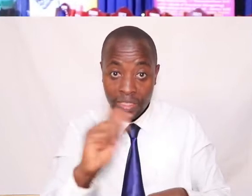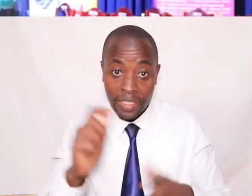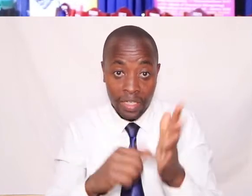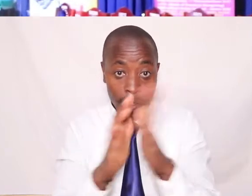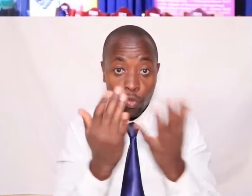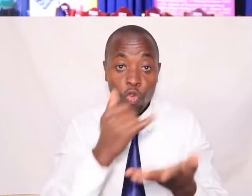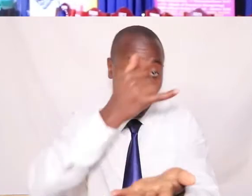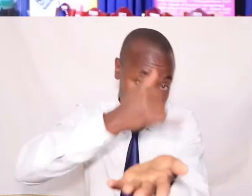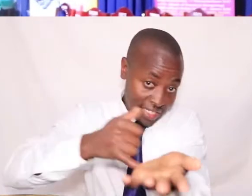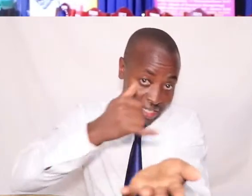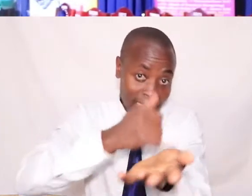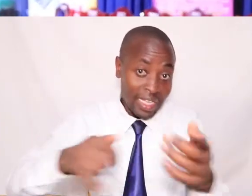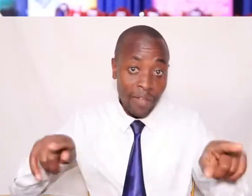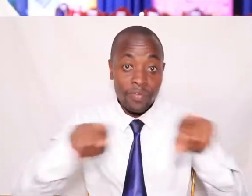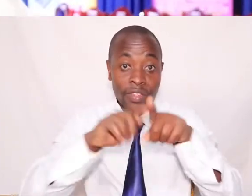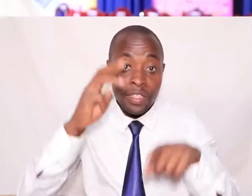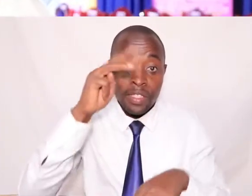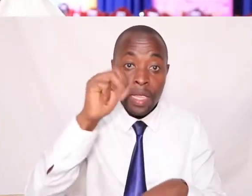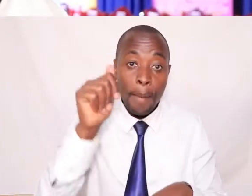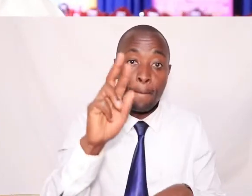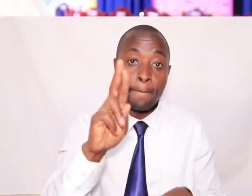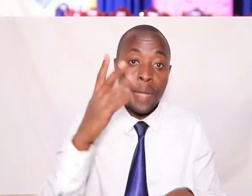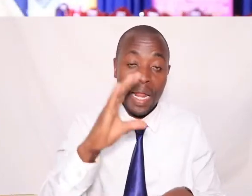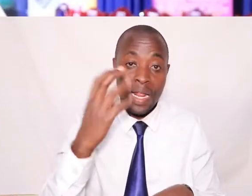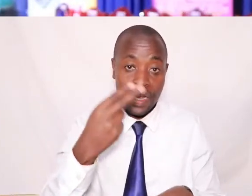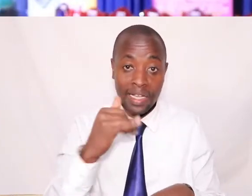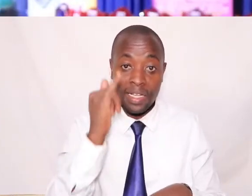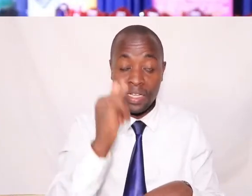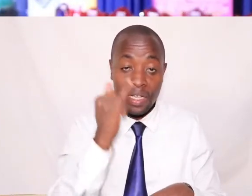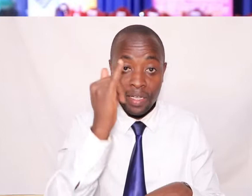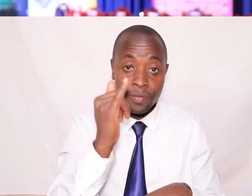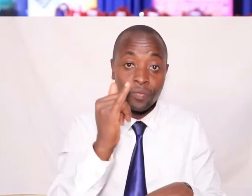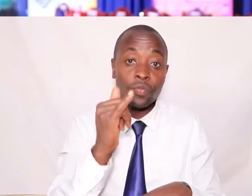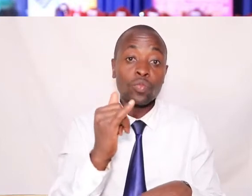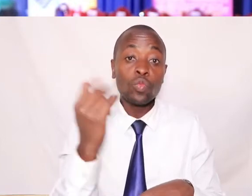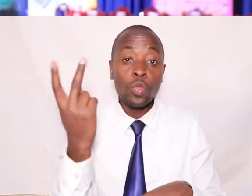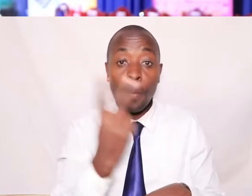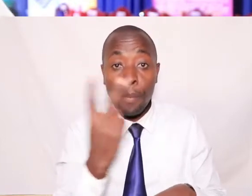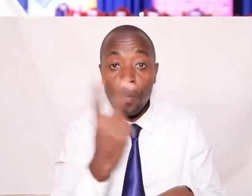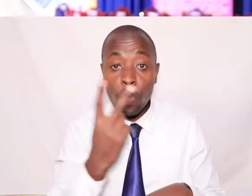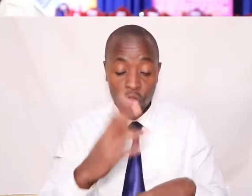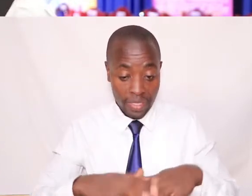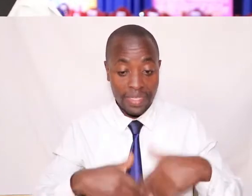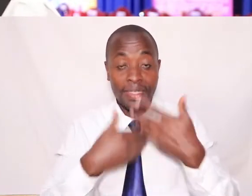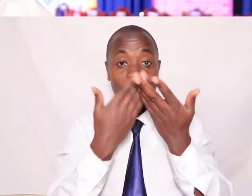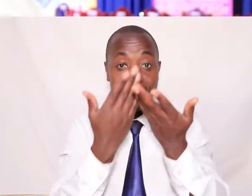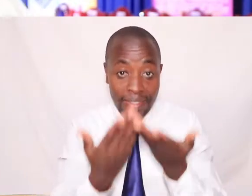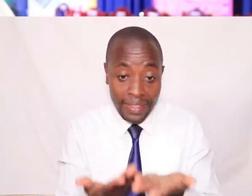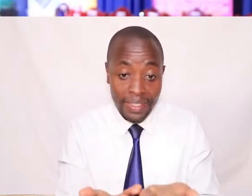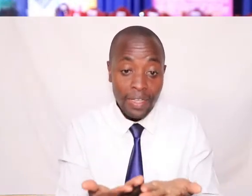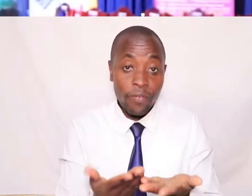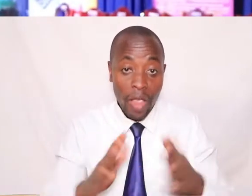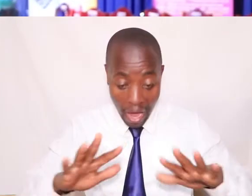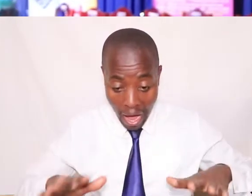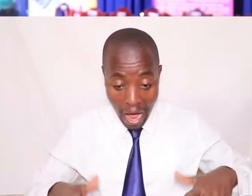book of Isaiah and Malachi, respectively. These two are bringing out the aspect of